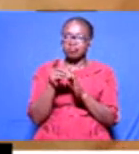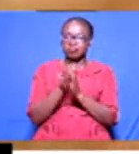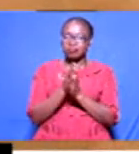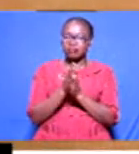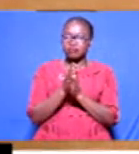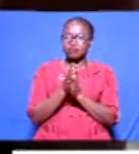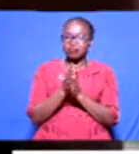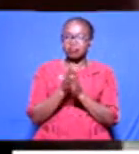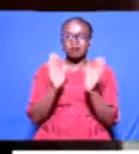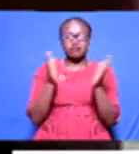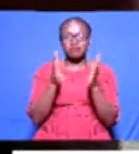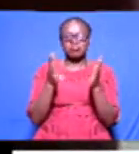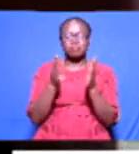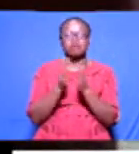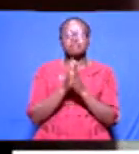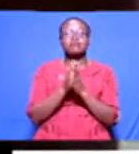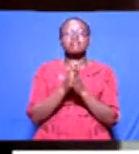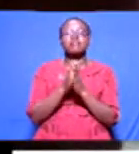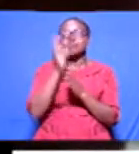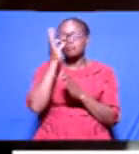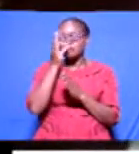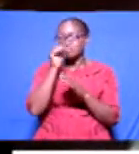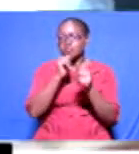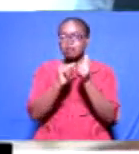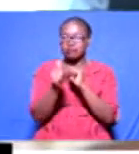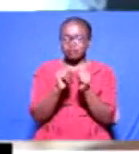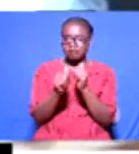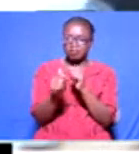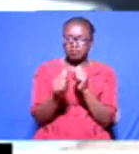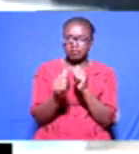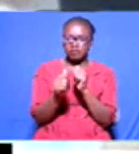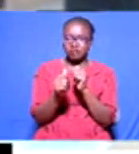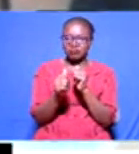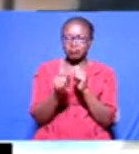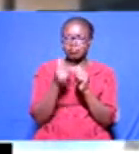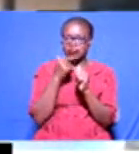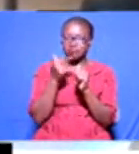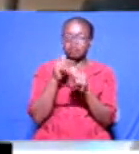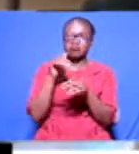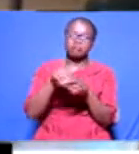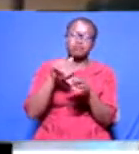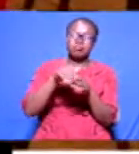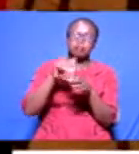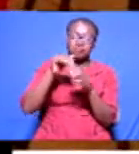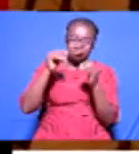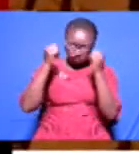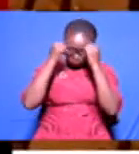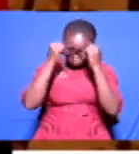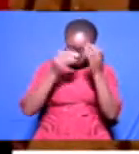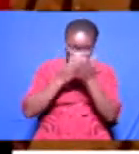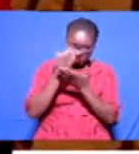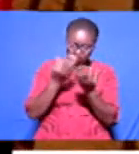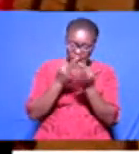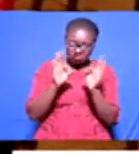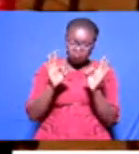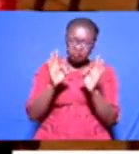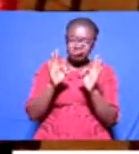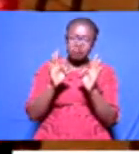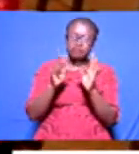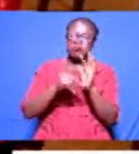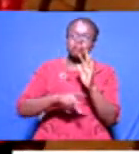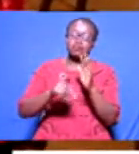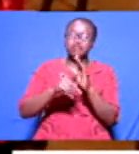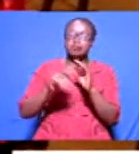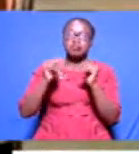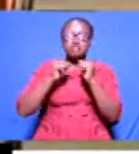lauded the late former President Mwai Kibaki's administration, which he claims had invested in education through free primary education and the expansion of